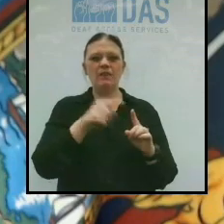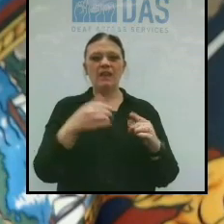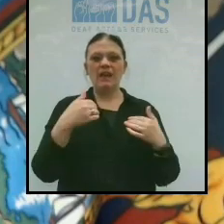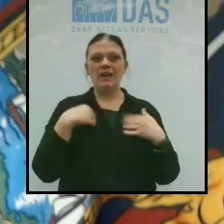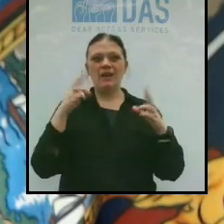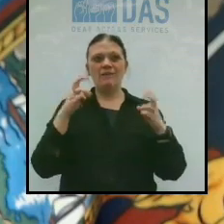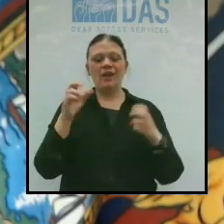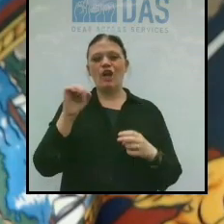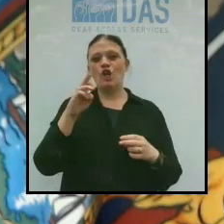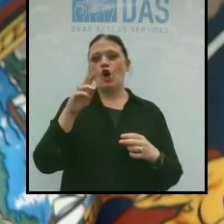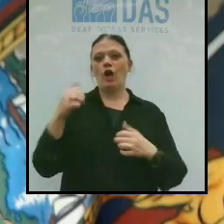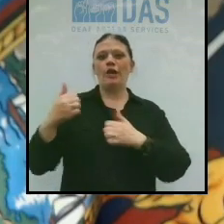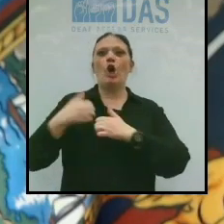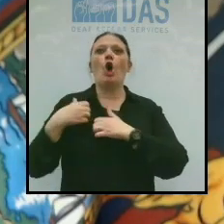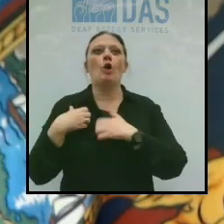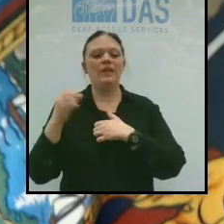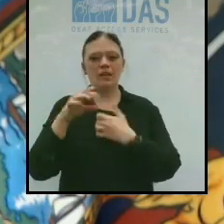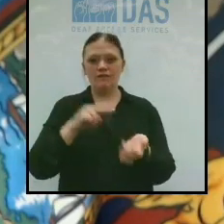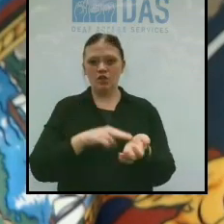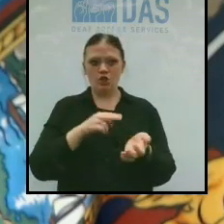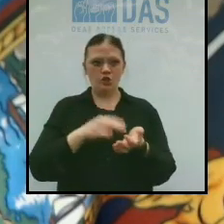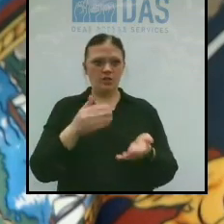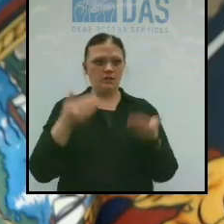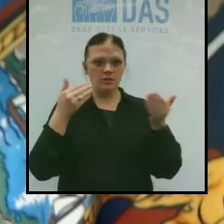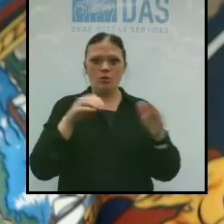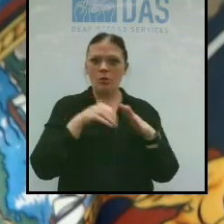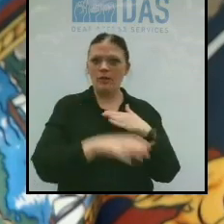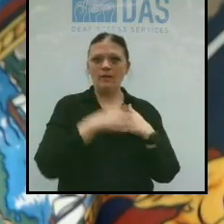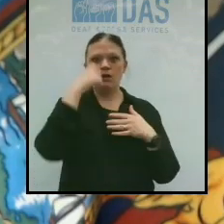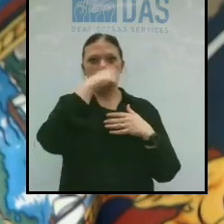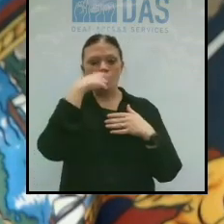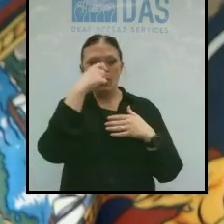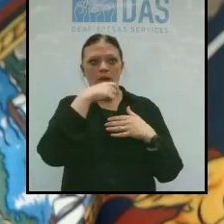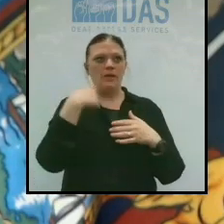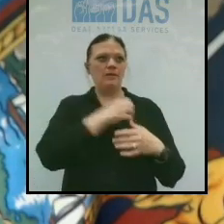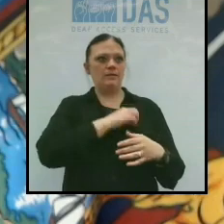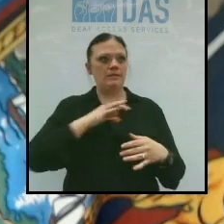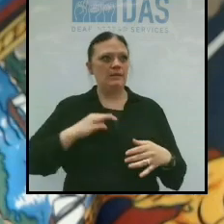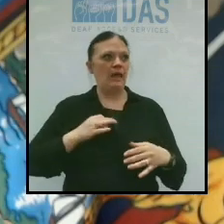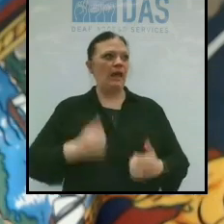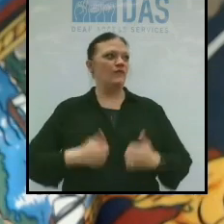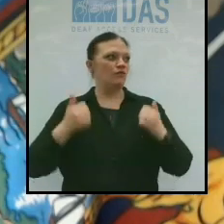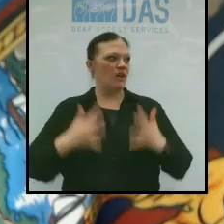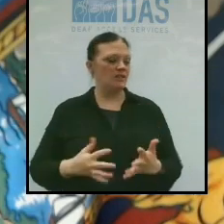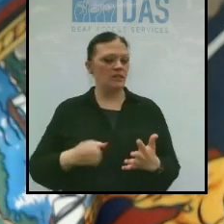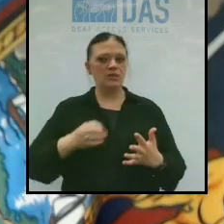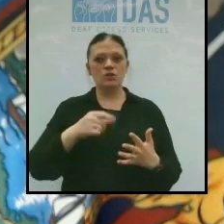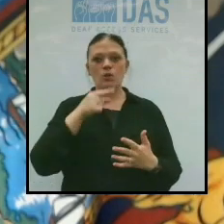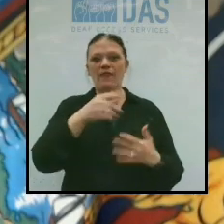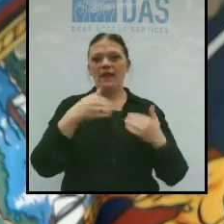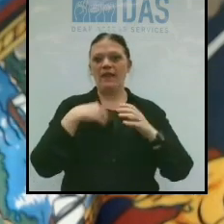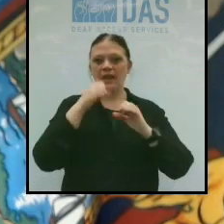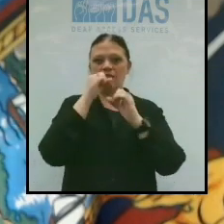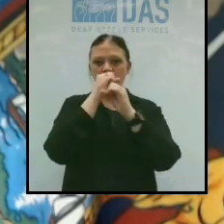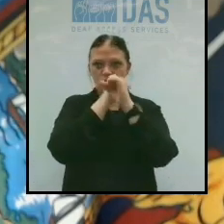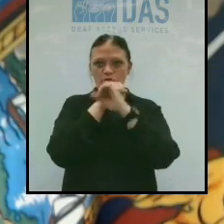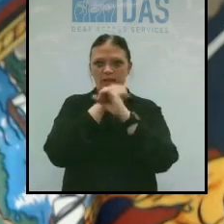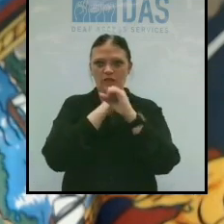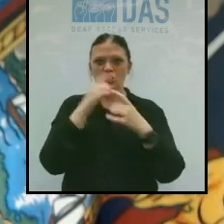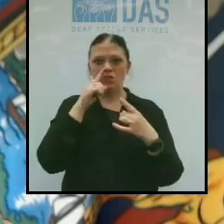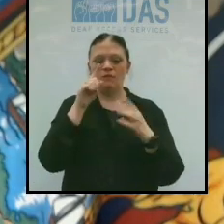army of nurses that they're going in there and swabbing residents and swabbing staff, and so they have a strategy